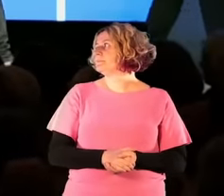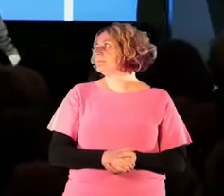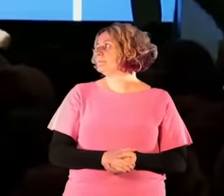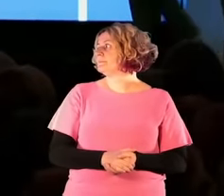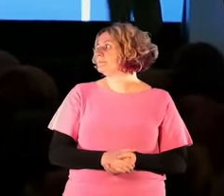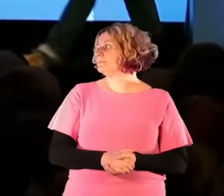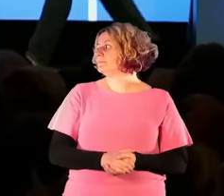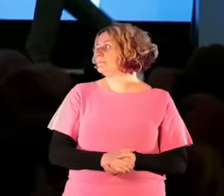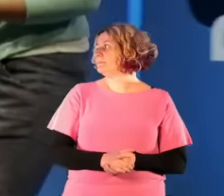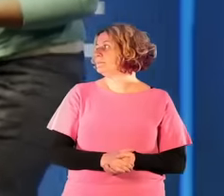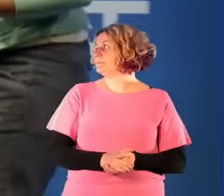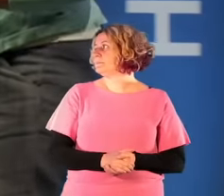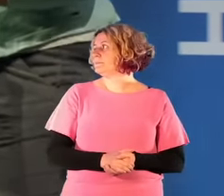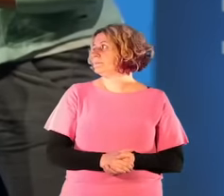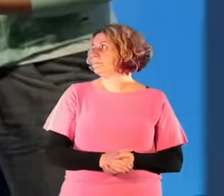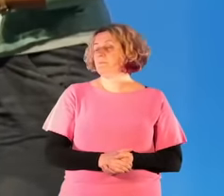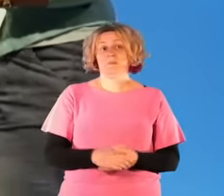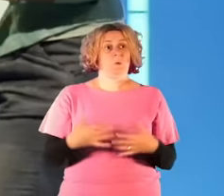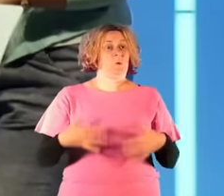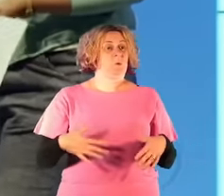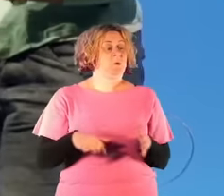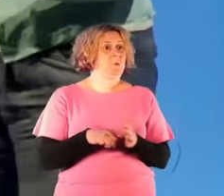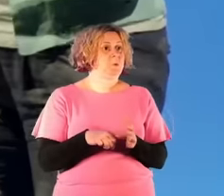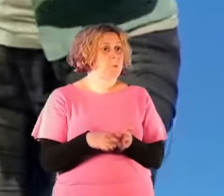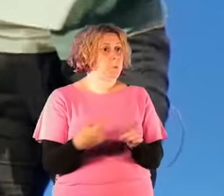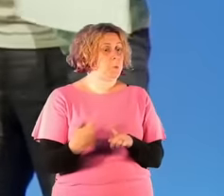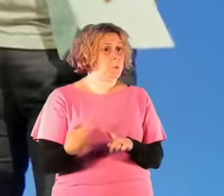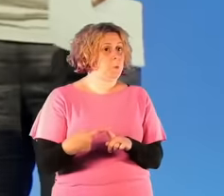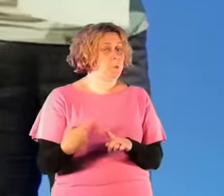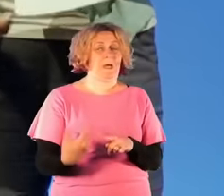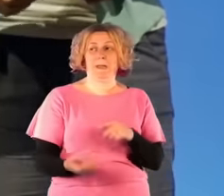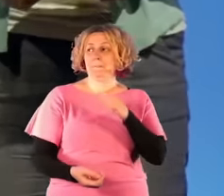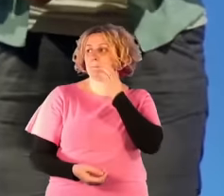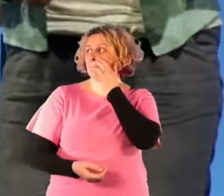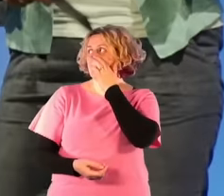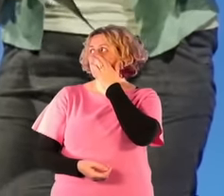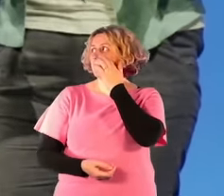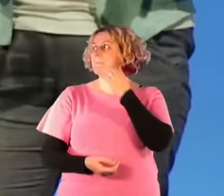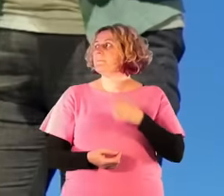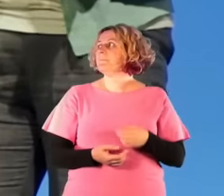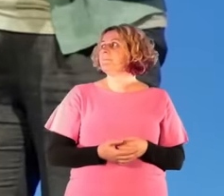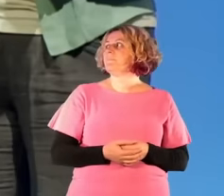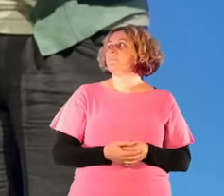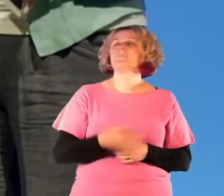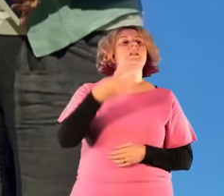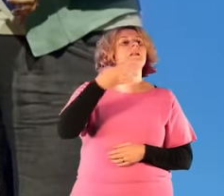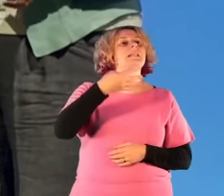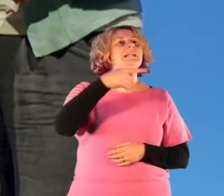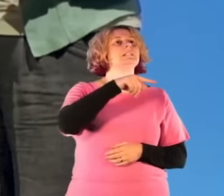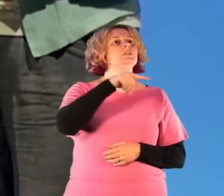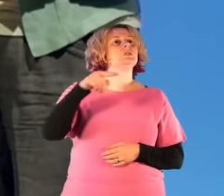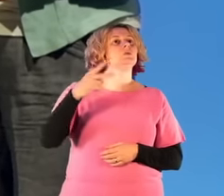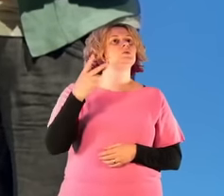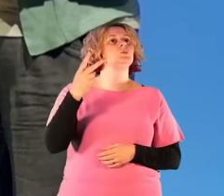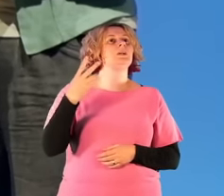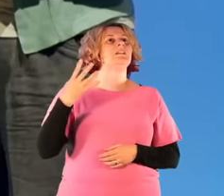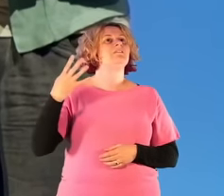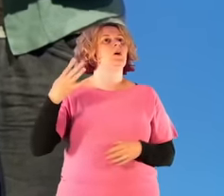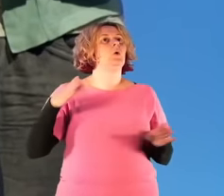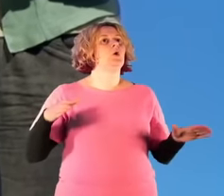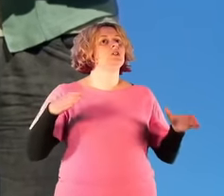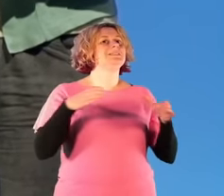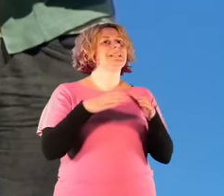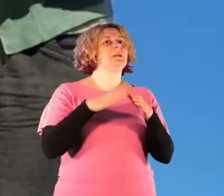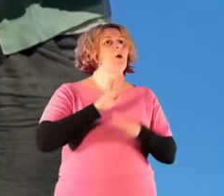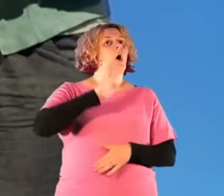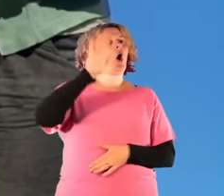Wow, that was hard. I don't think I can. Yeah. The 19 to 24s team have gone home,